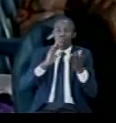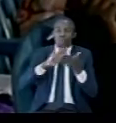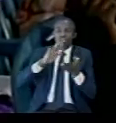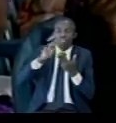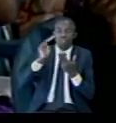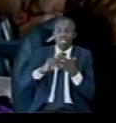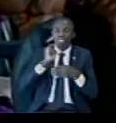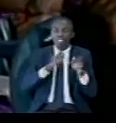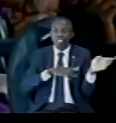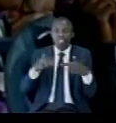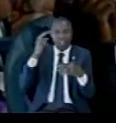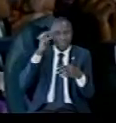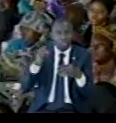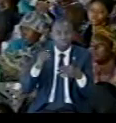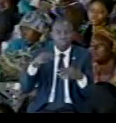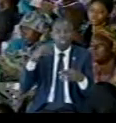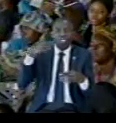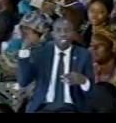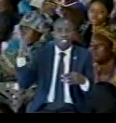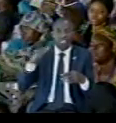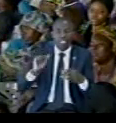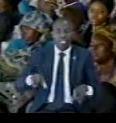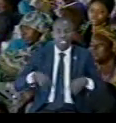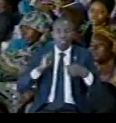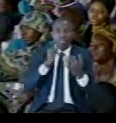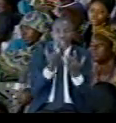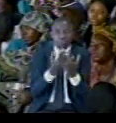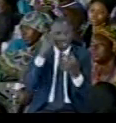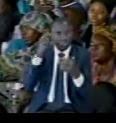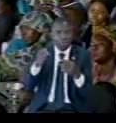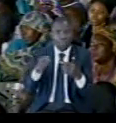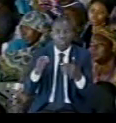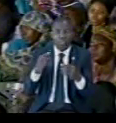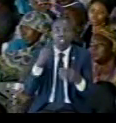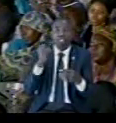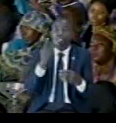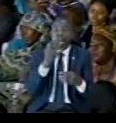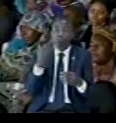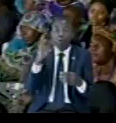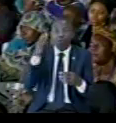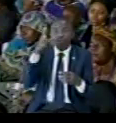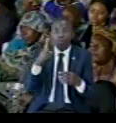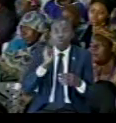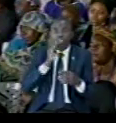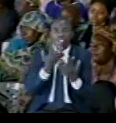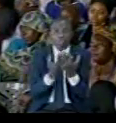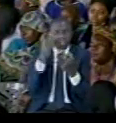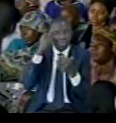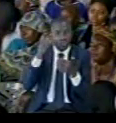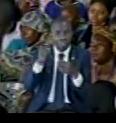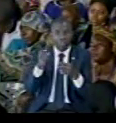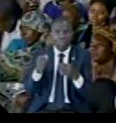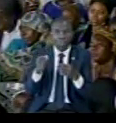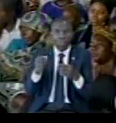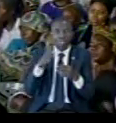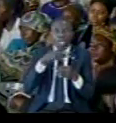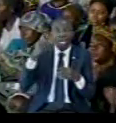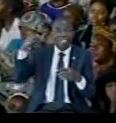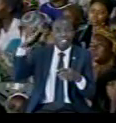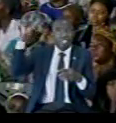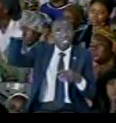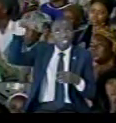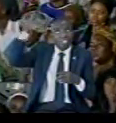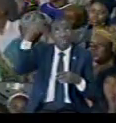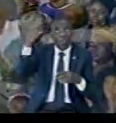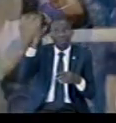Eternal life is waiting for you. The favor of God is waiting for you. And the grace